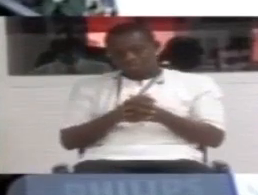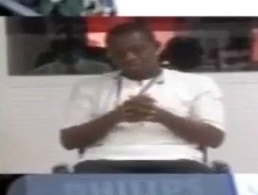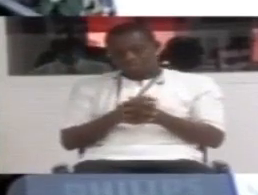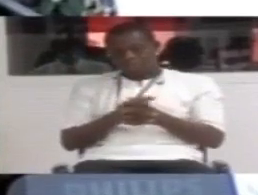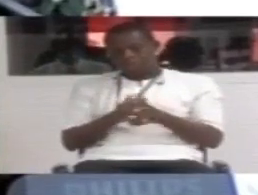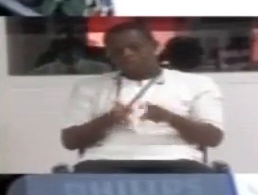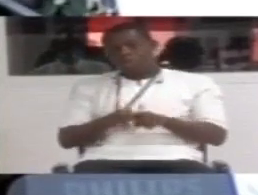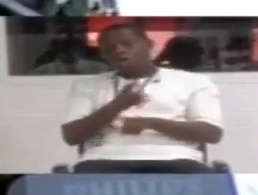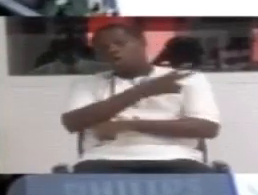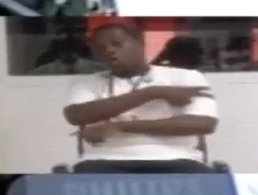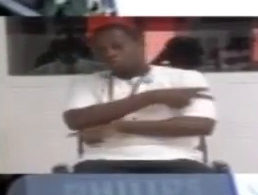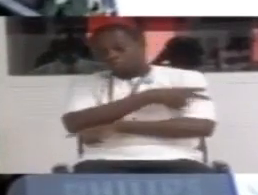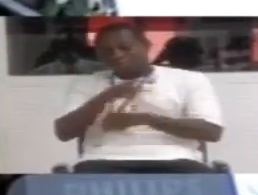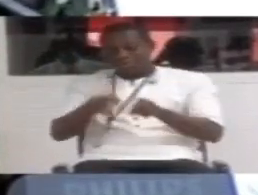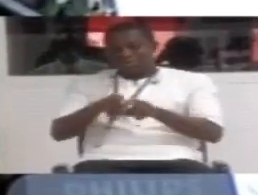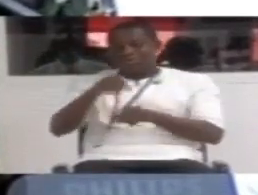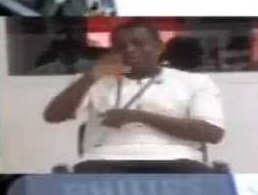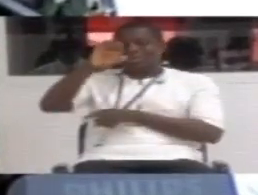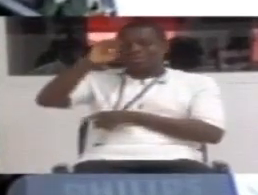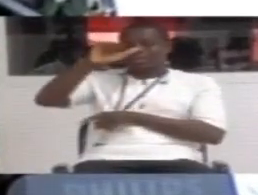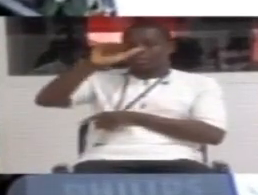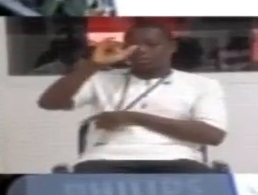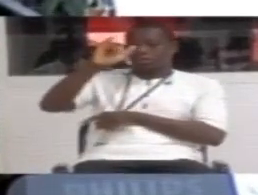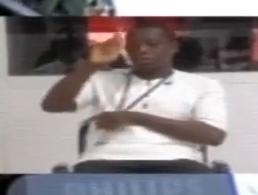Kopul Sekou Ba Jaju. Kopul Sekou Ba Jaju.